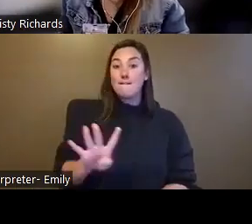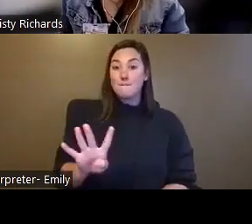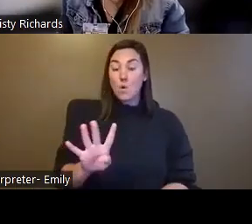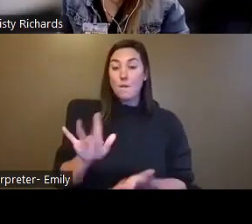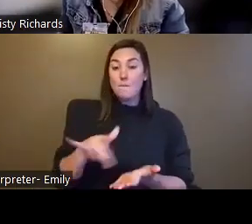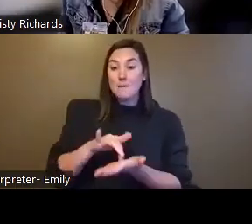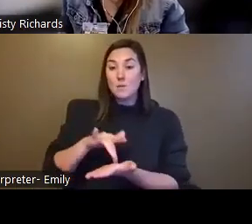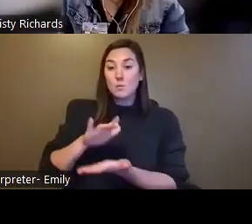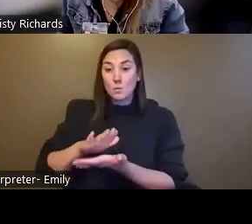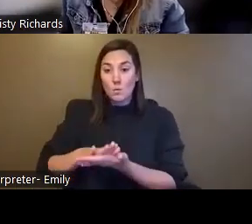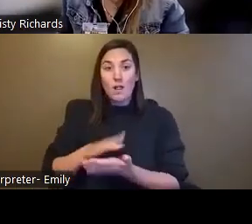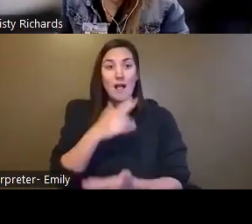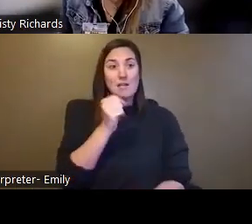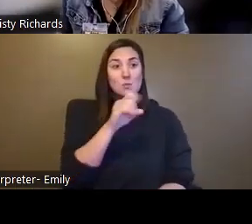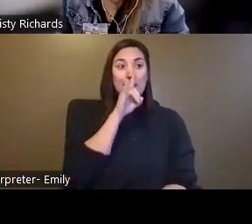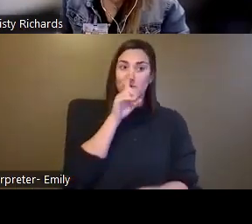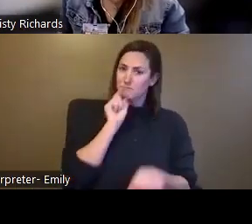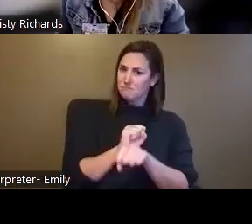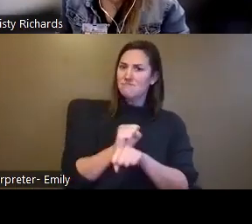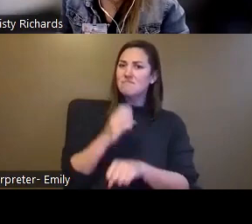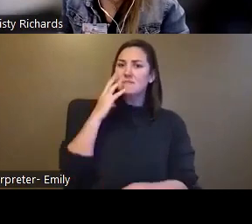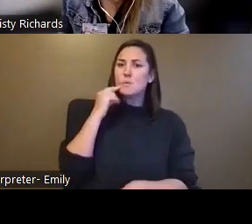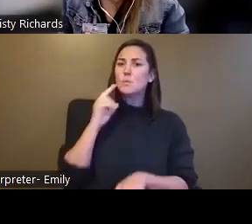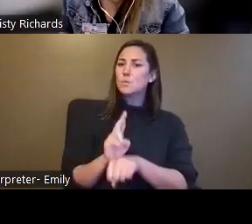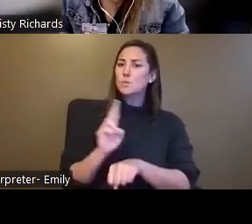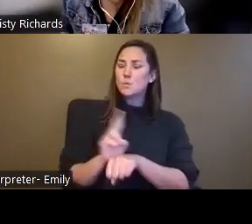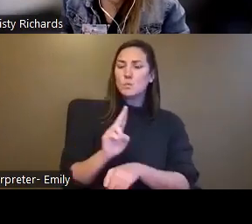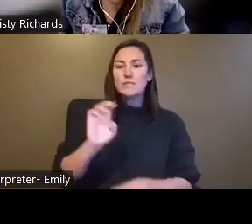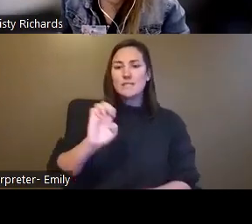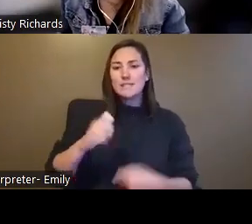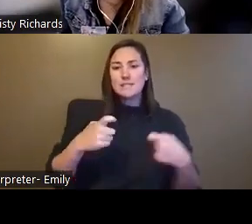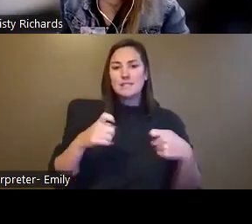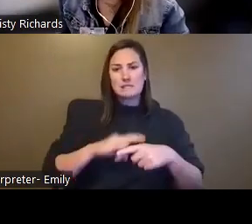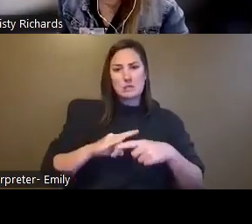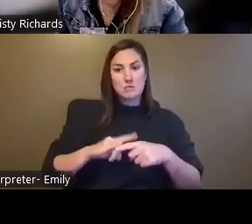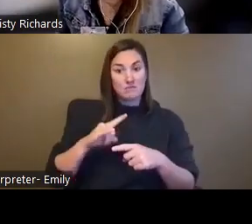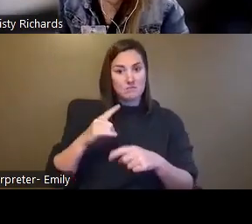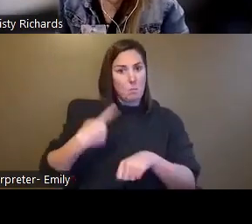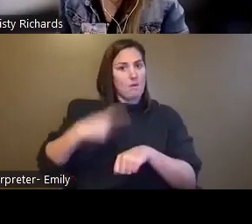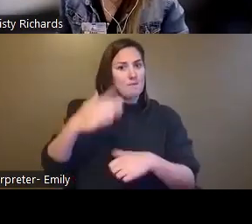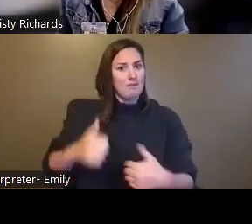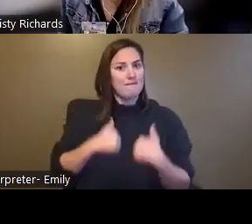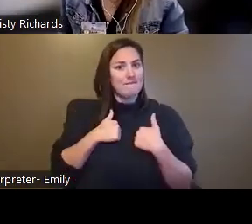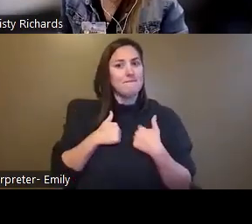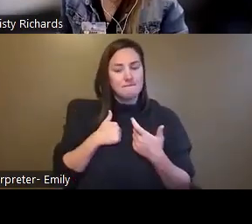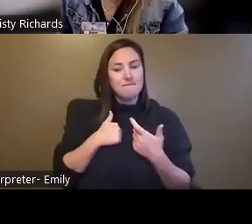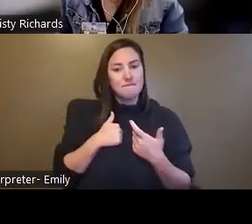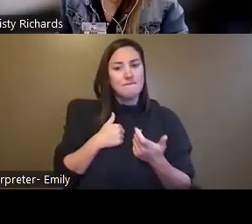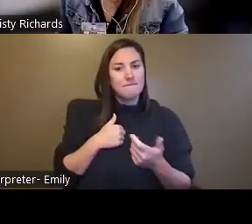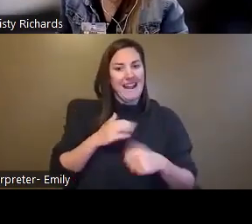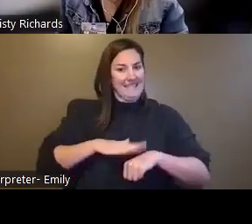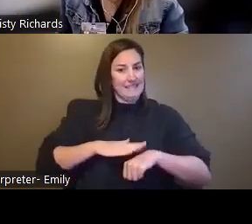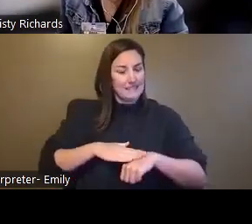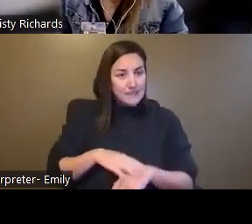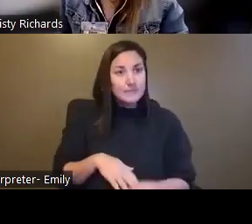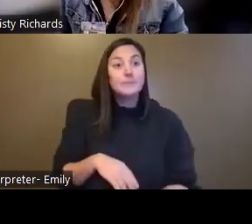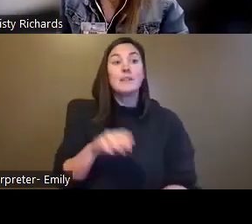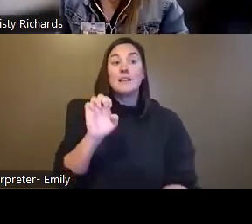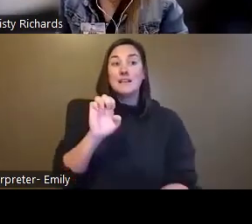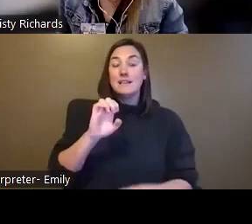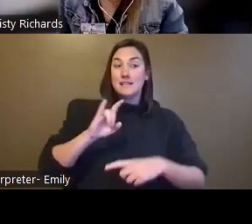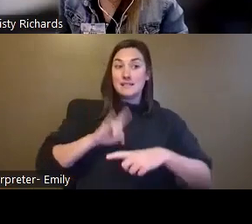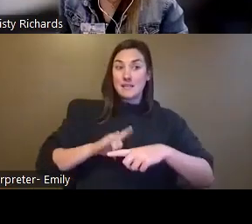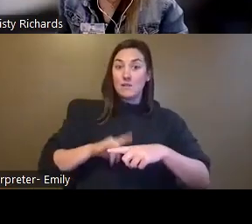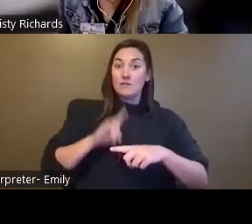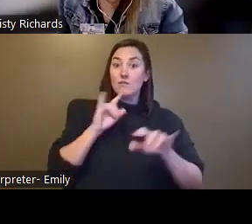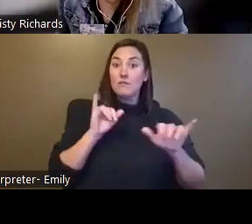high school kids have used e-cigarettes in some form in the past. In fact, e-cigarettes are most